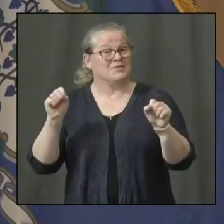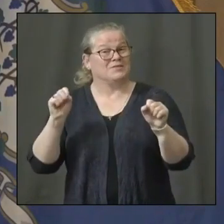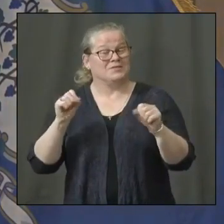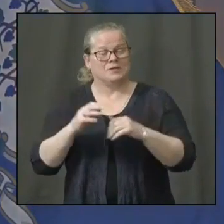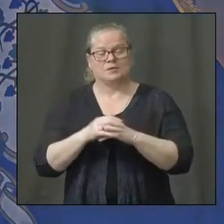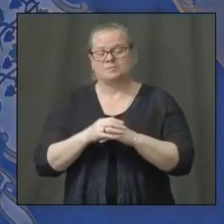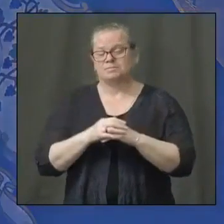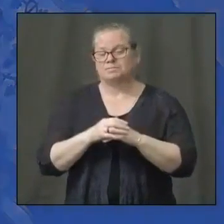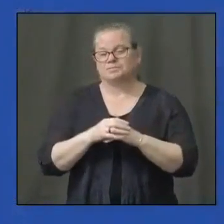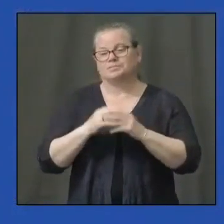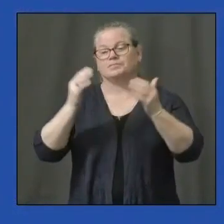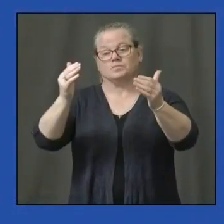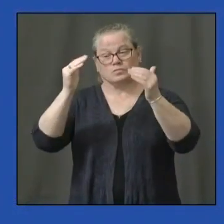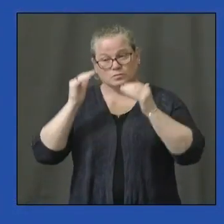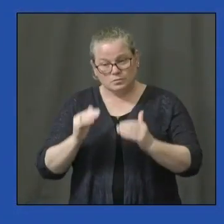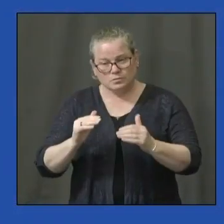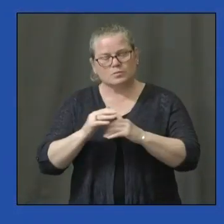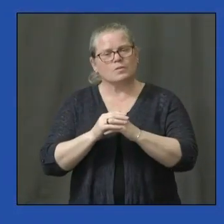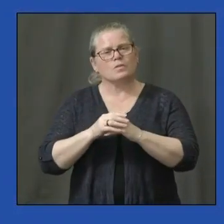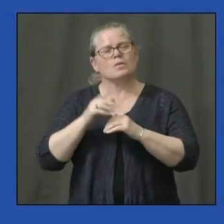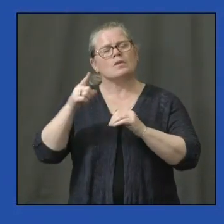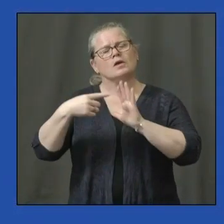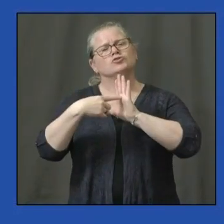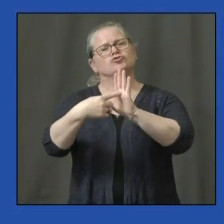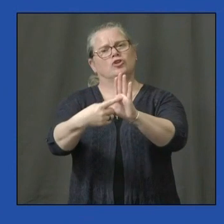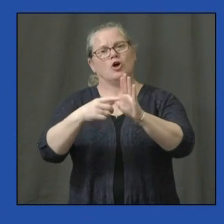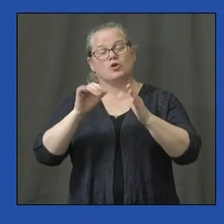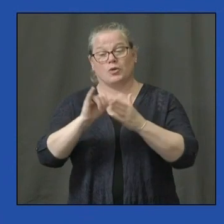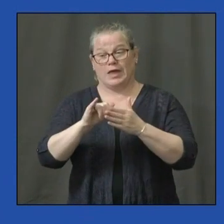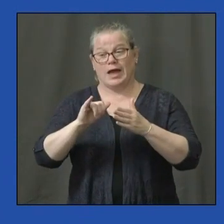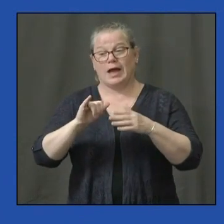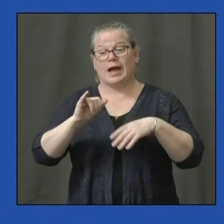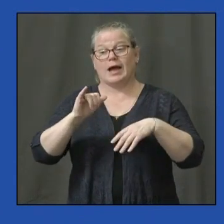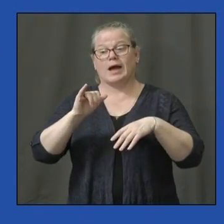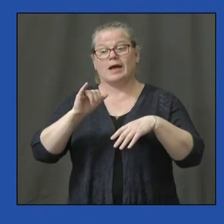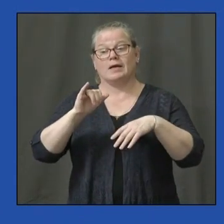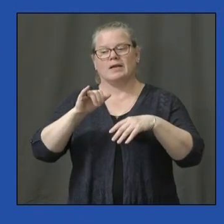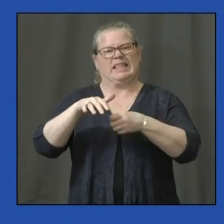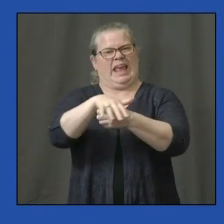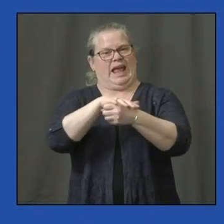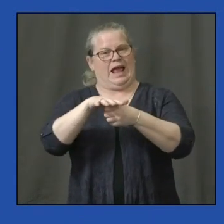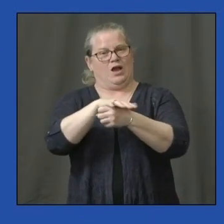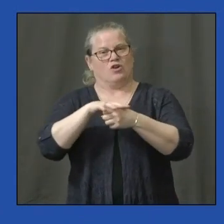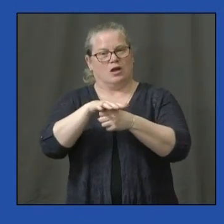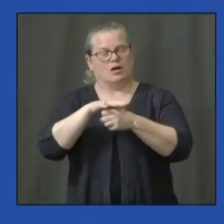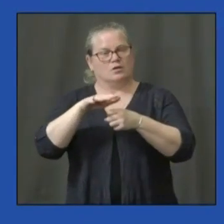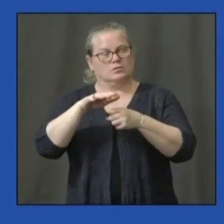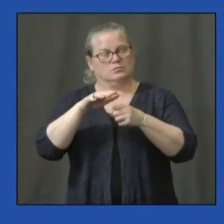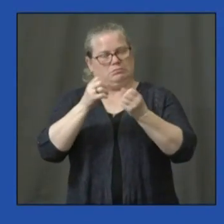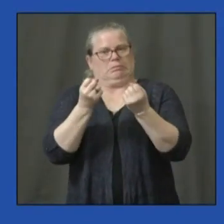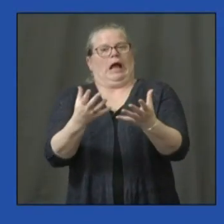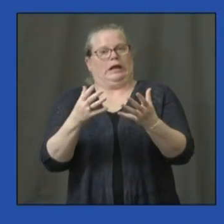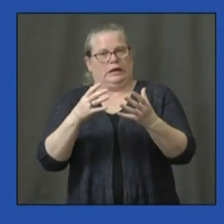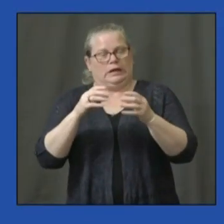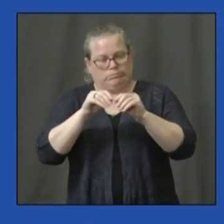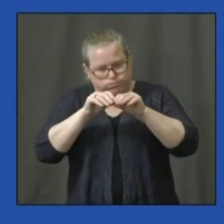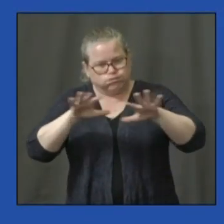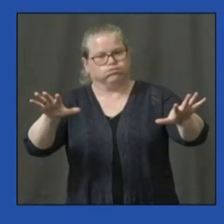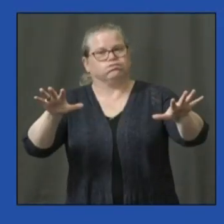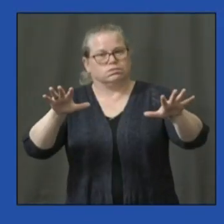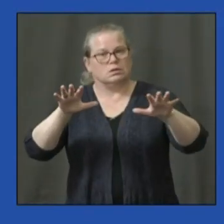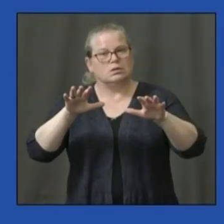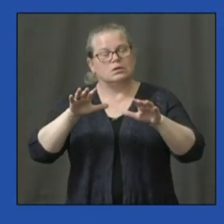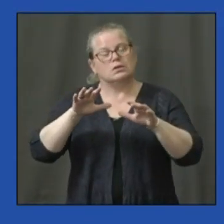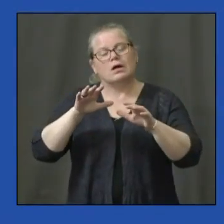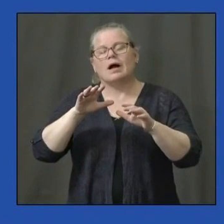again tells you that, again, hot zones are really reflective of where you are. And I don't have to dwell on this because it's similar to where we